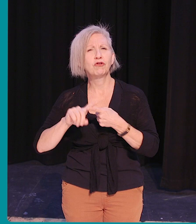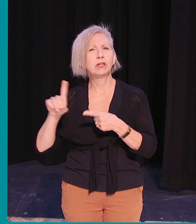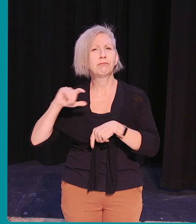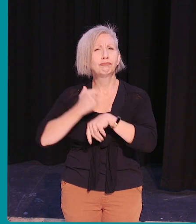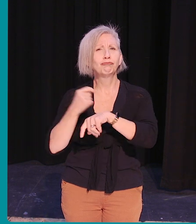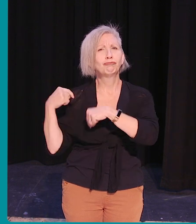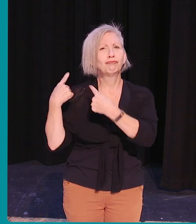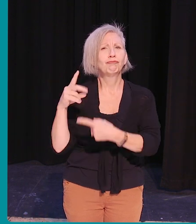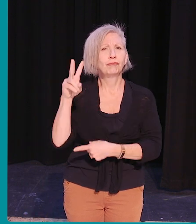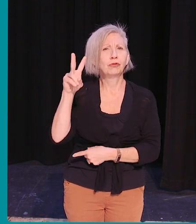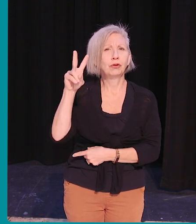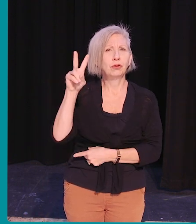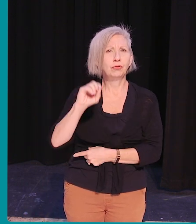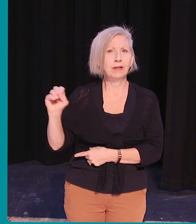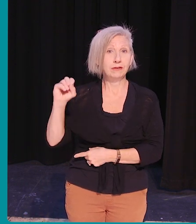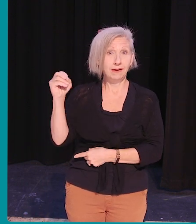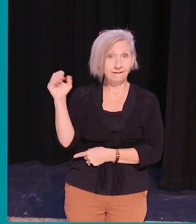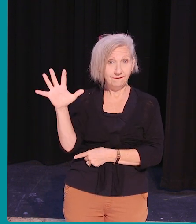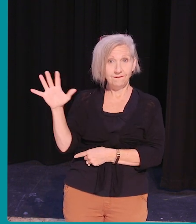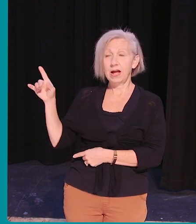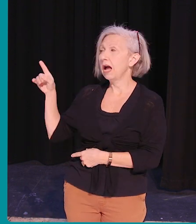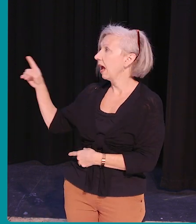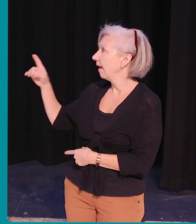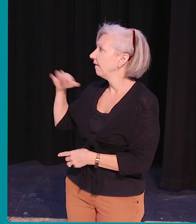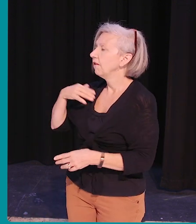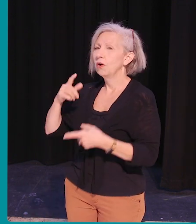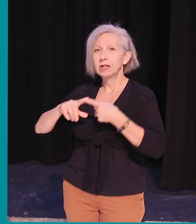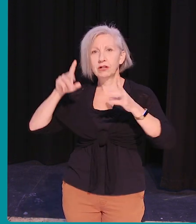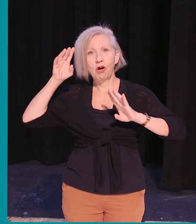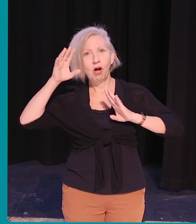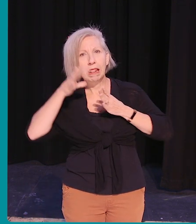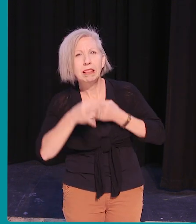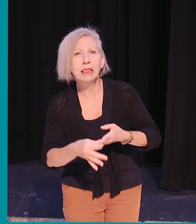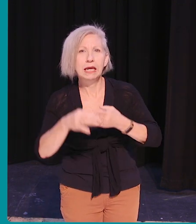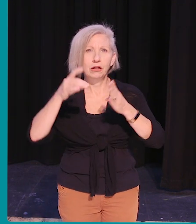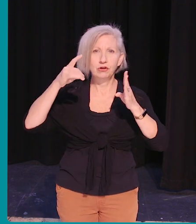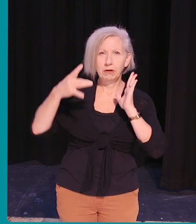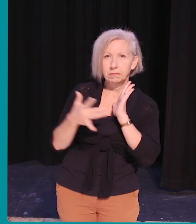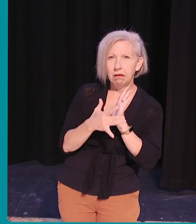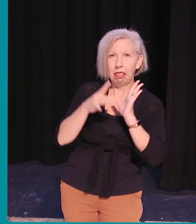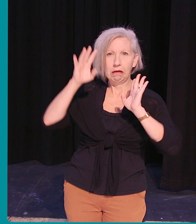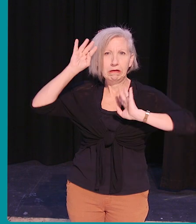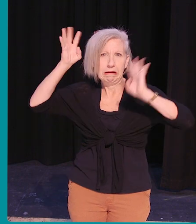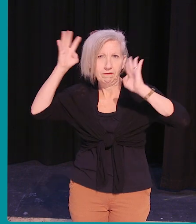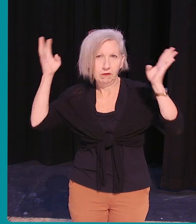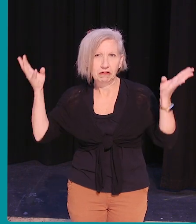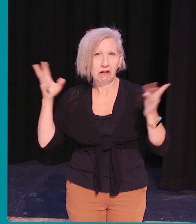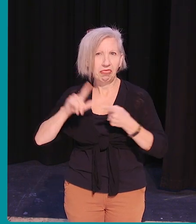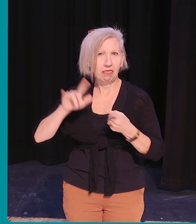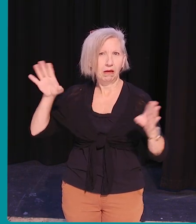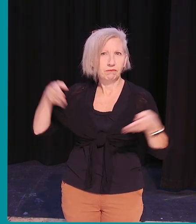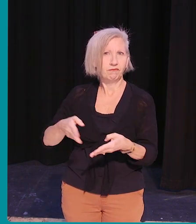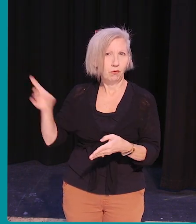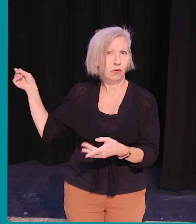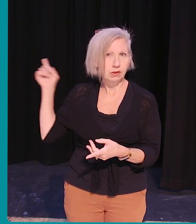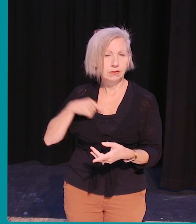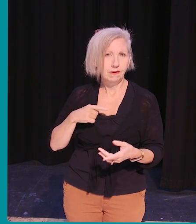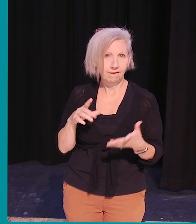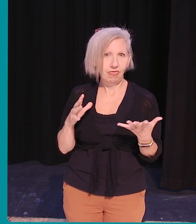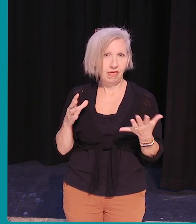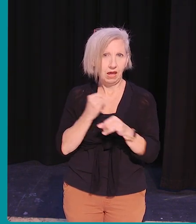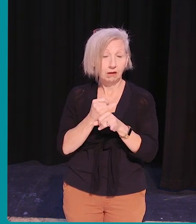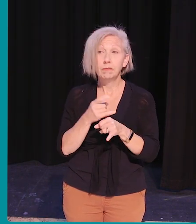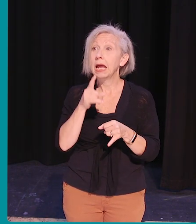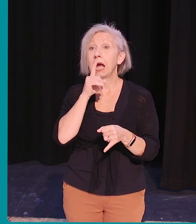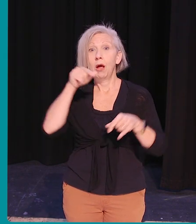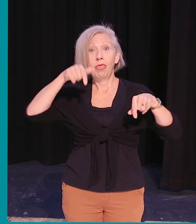only university center in the country that's focused on leadership, innovation, technology, deeper learning, all the good stuff, right? Okay, so this is going to be a very